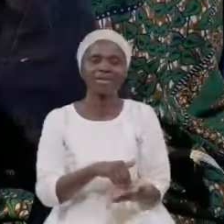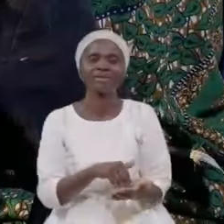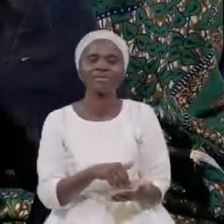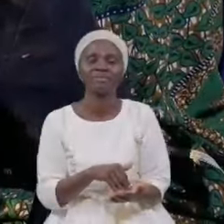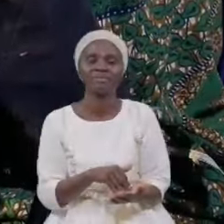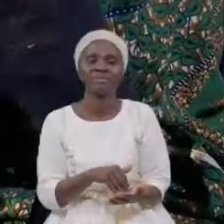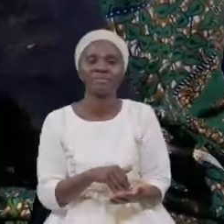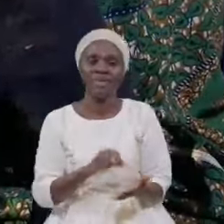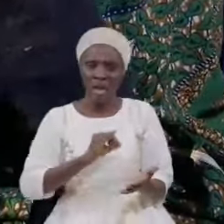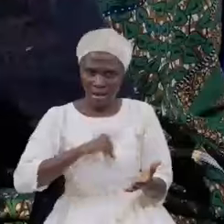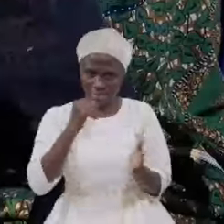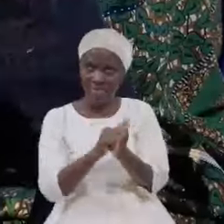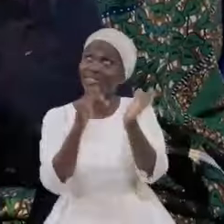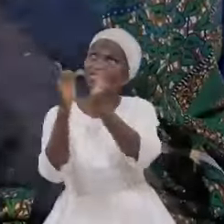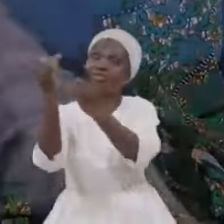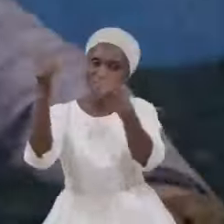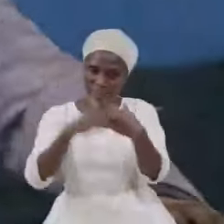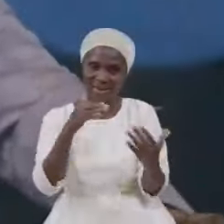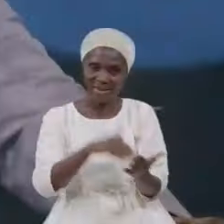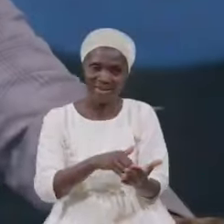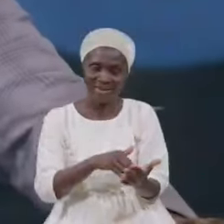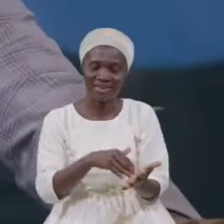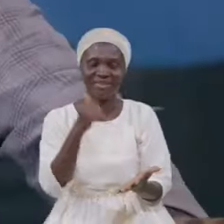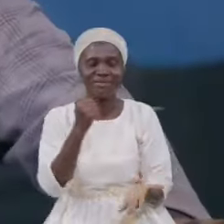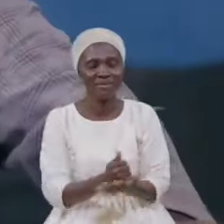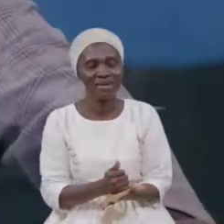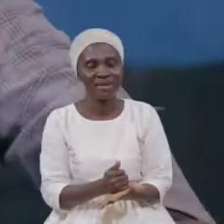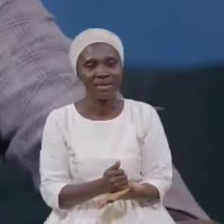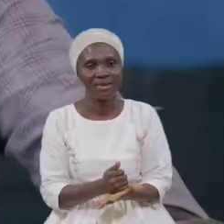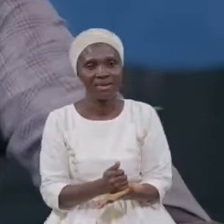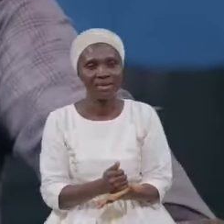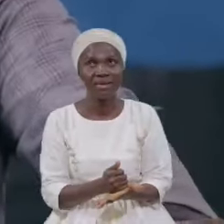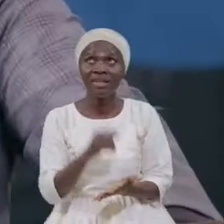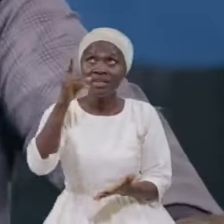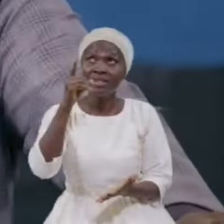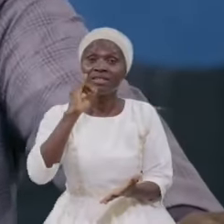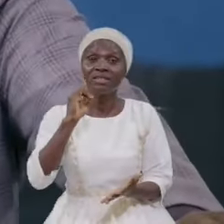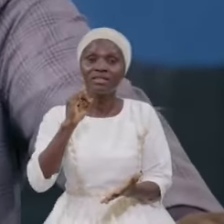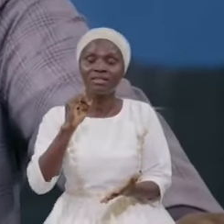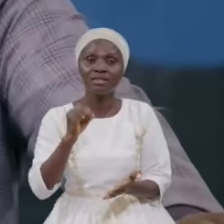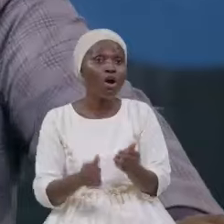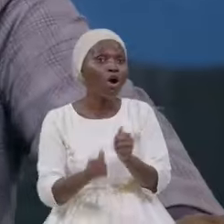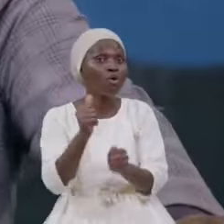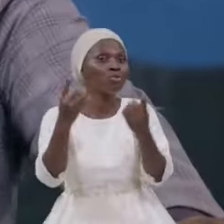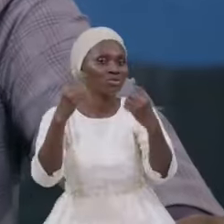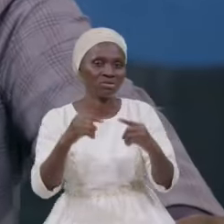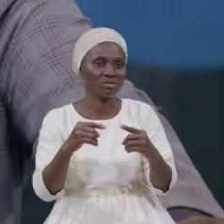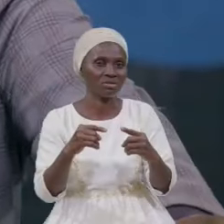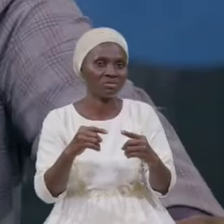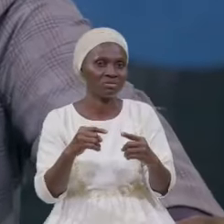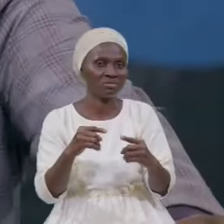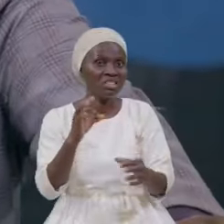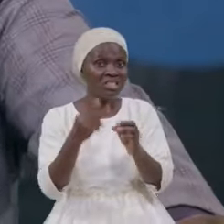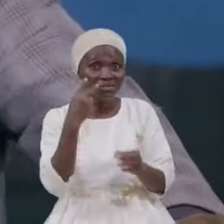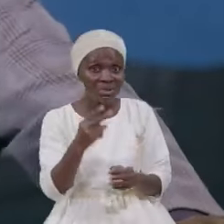coming again. He's about to come. If you see the signs happening now in the world, it's about